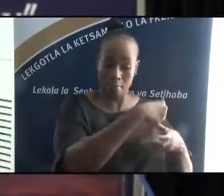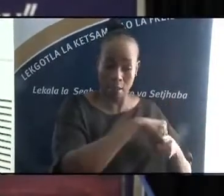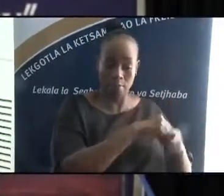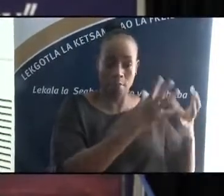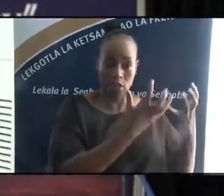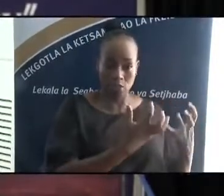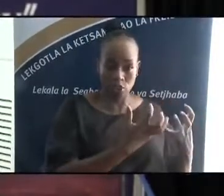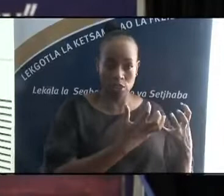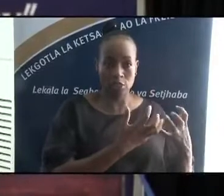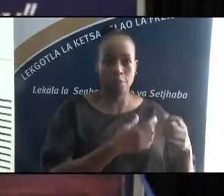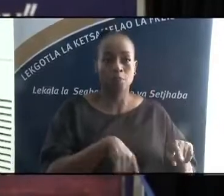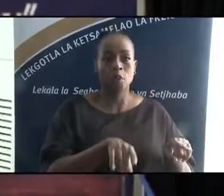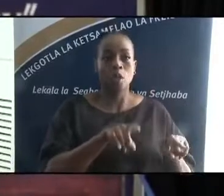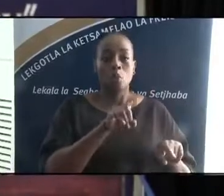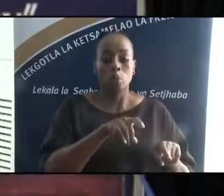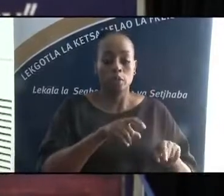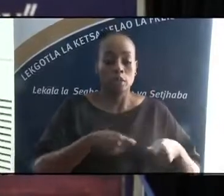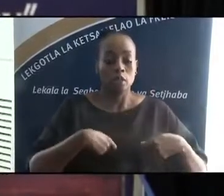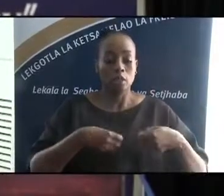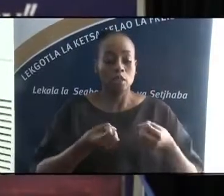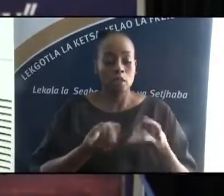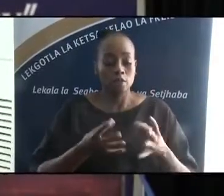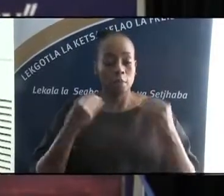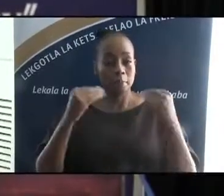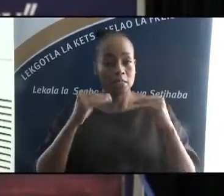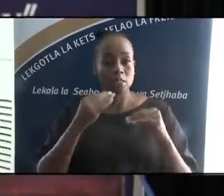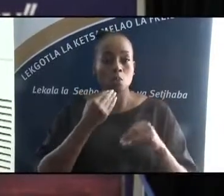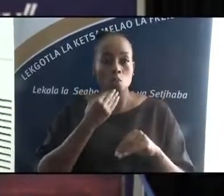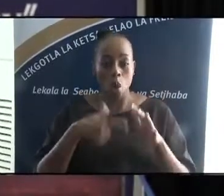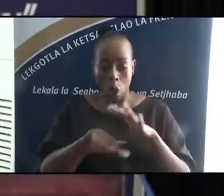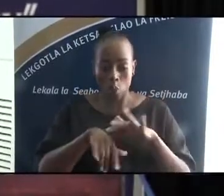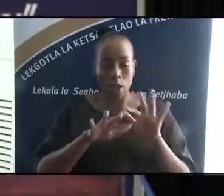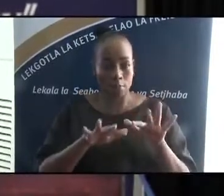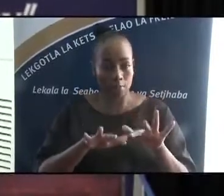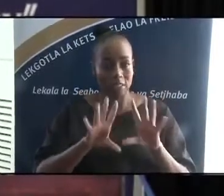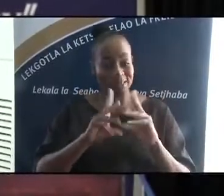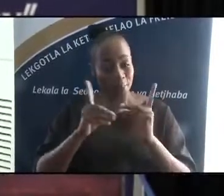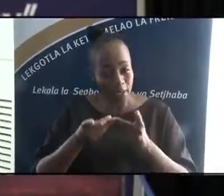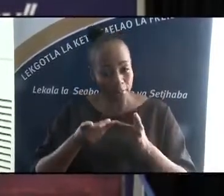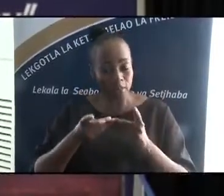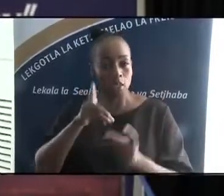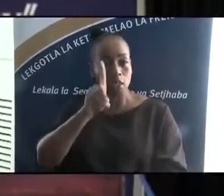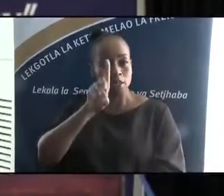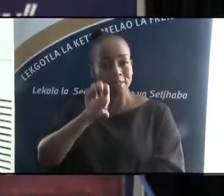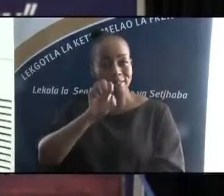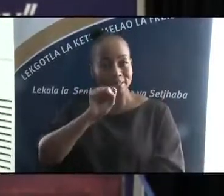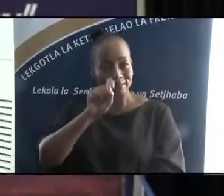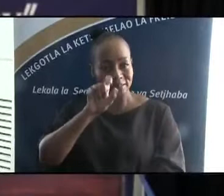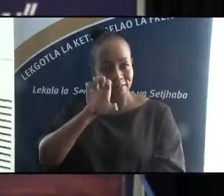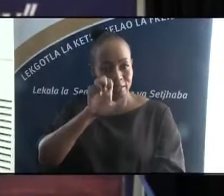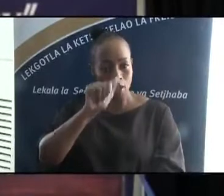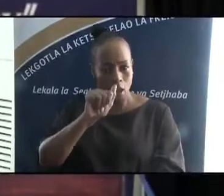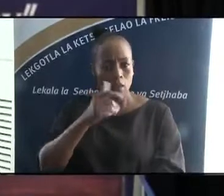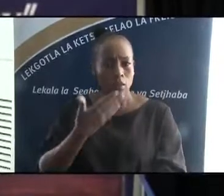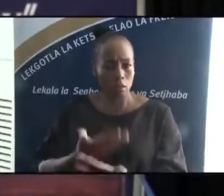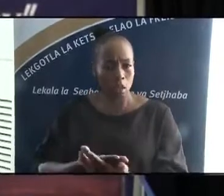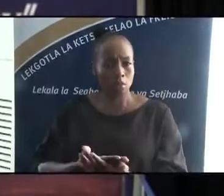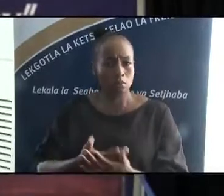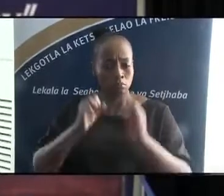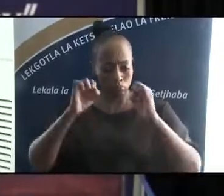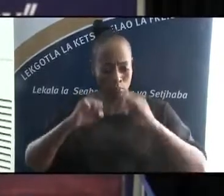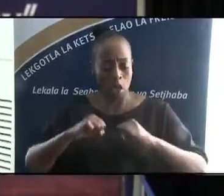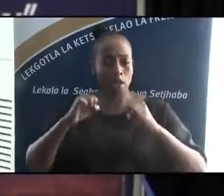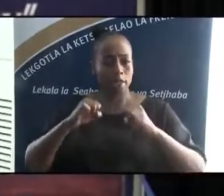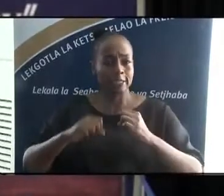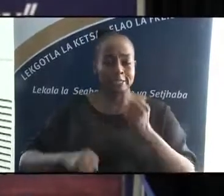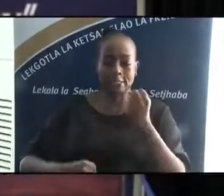Procuring from local businesses, and the MEC of Destia's Bowl will be able to attest to that. Support